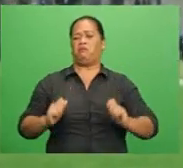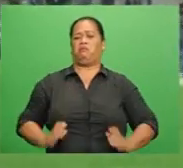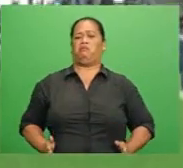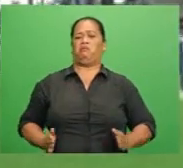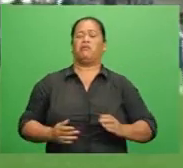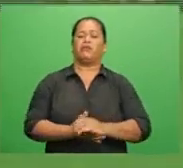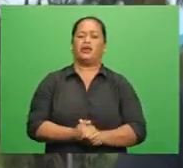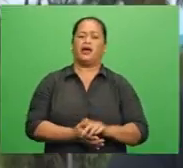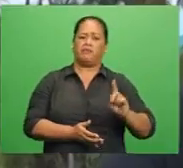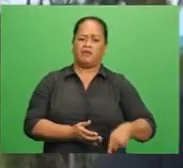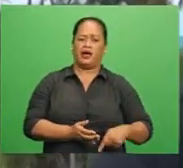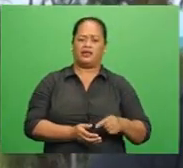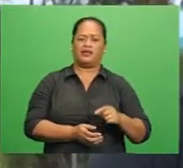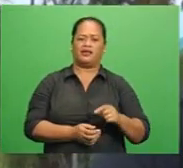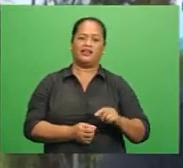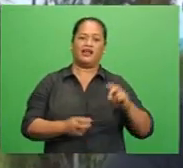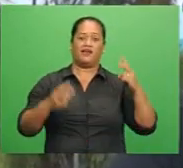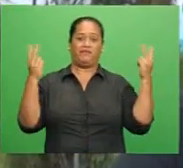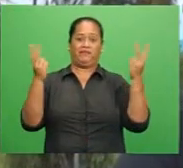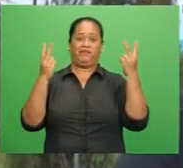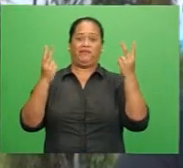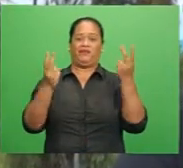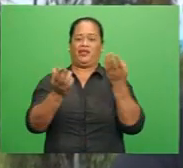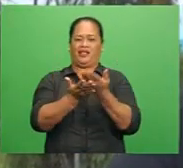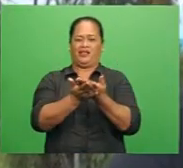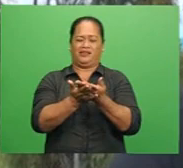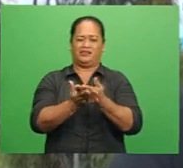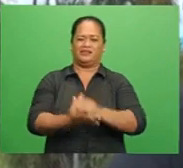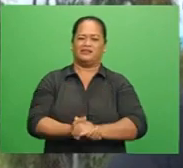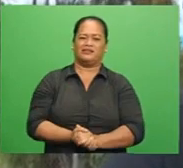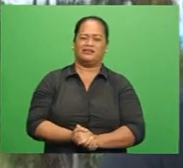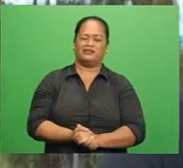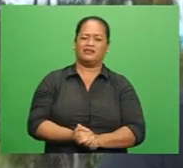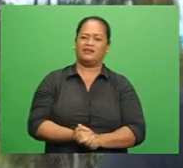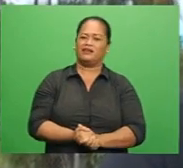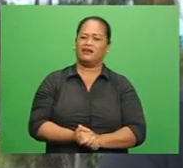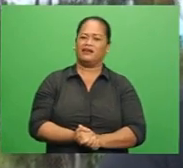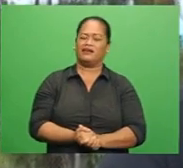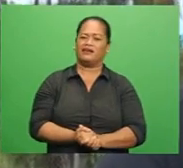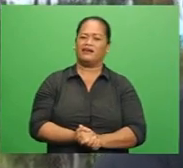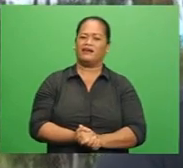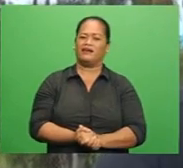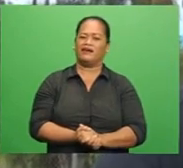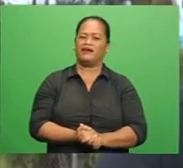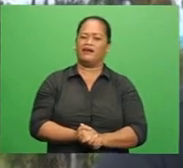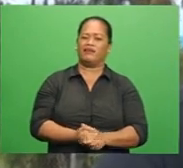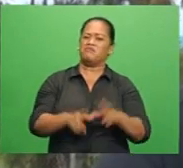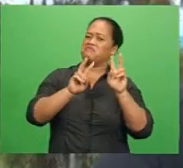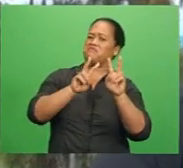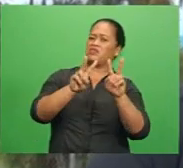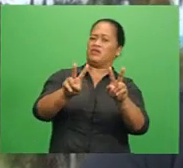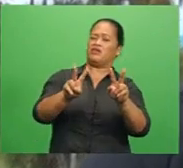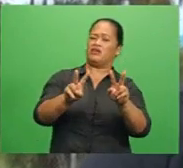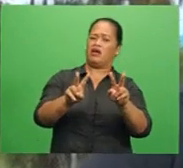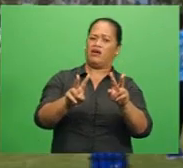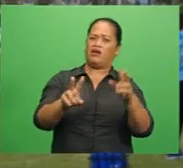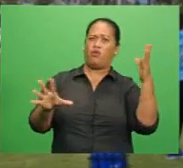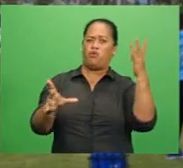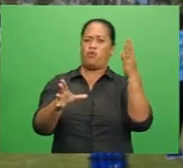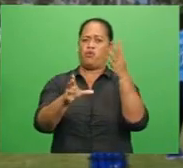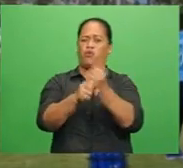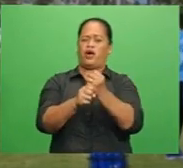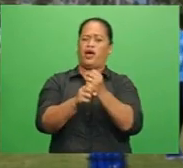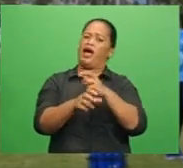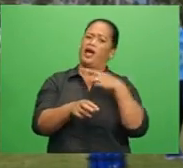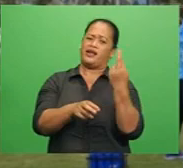international stage. So first and foremost, we'll be looking at, we know the skill levels are high, but we're looking holistically at everything around it. But